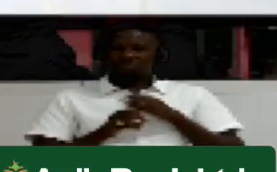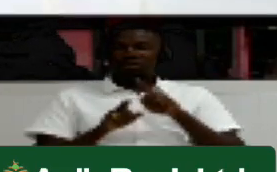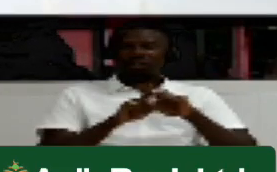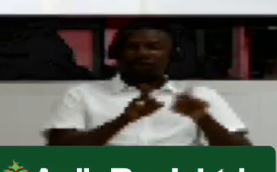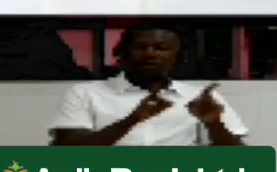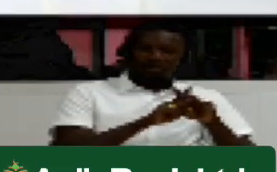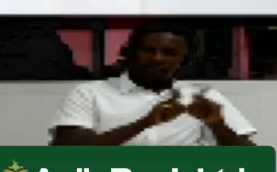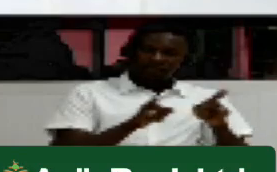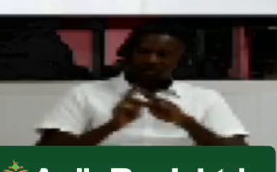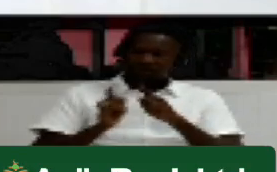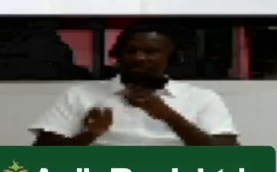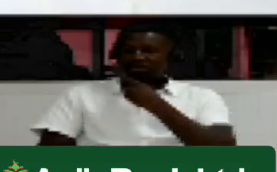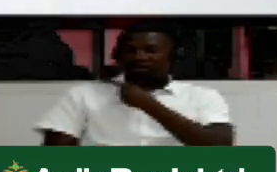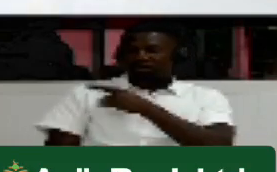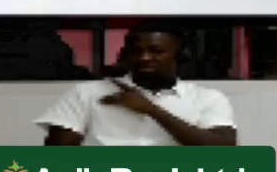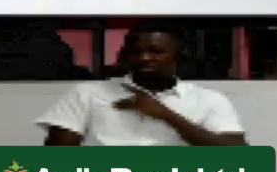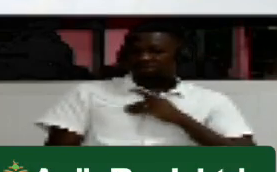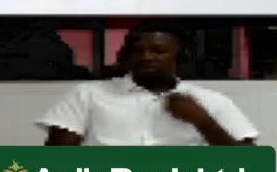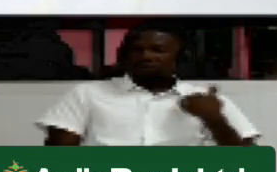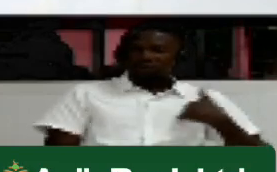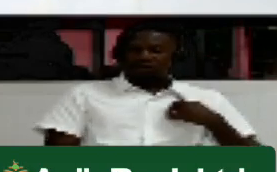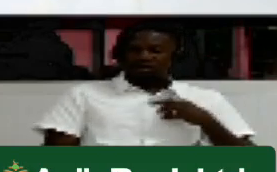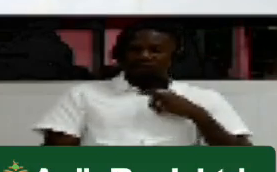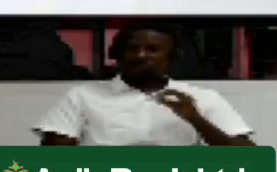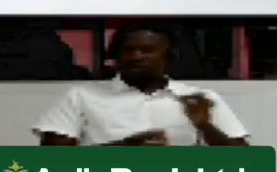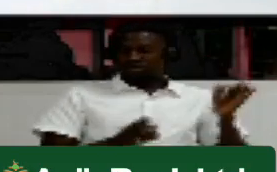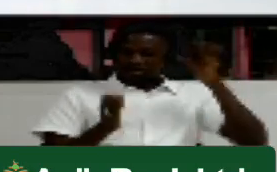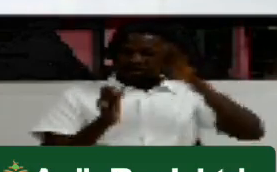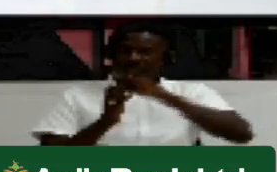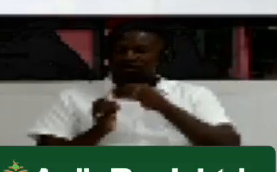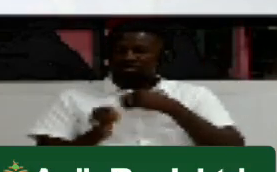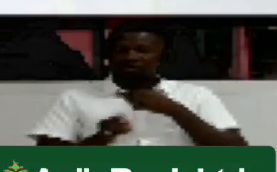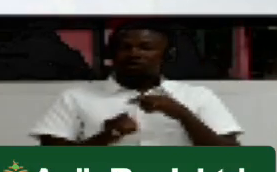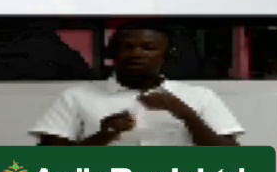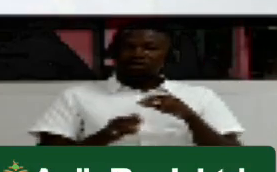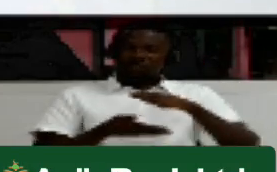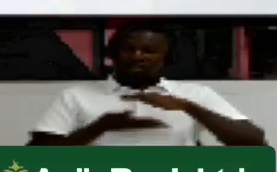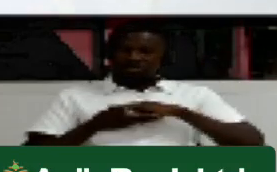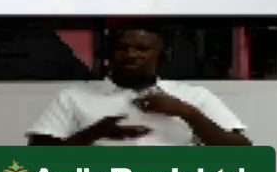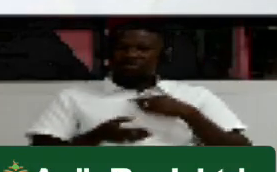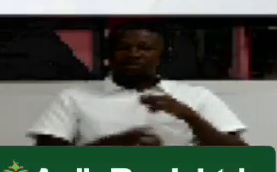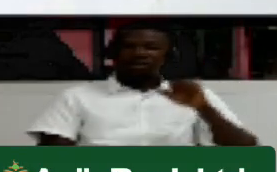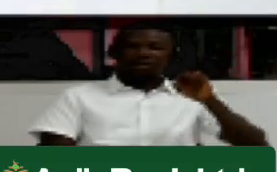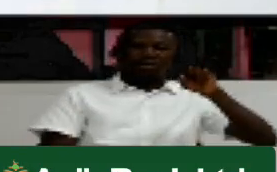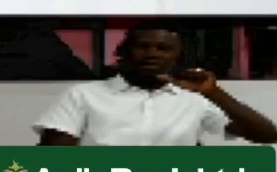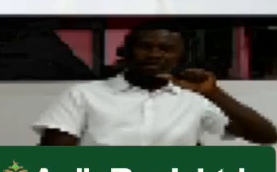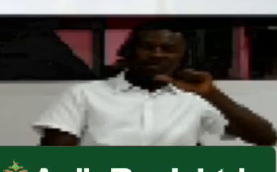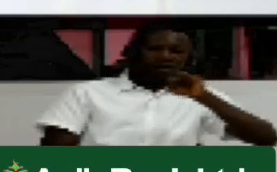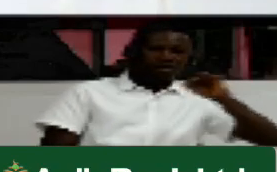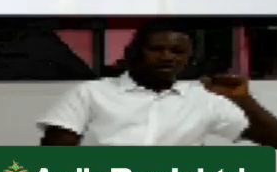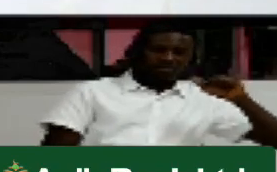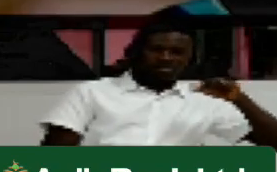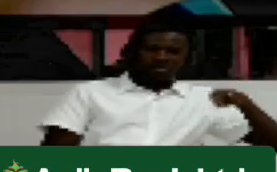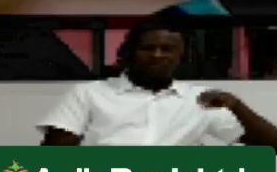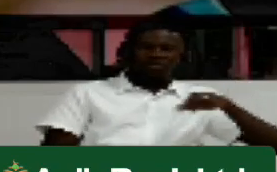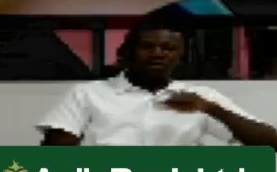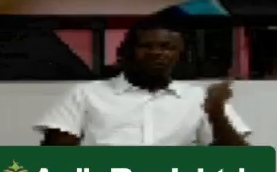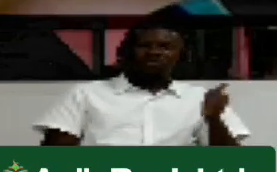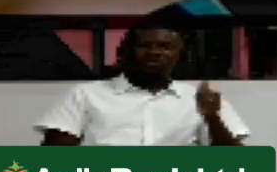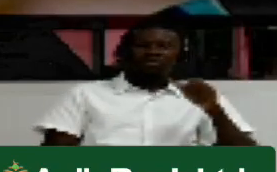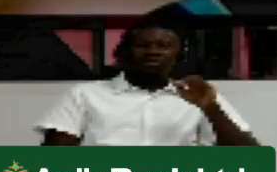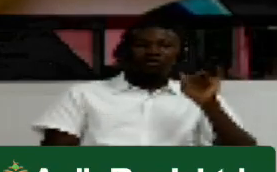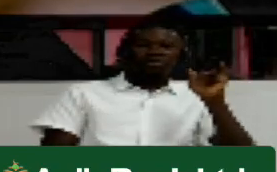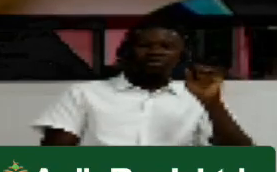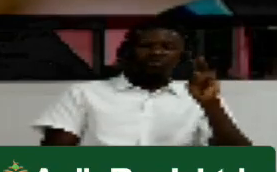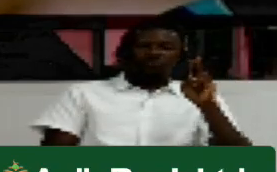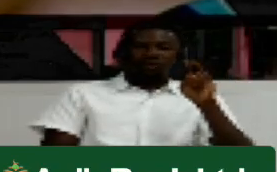that the people that you traveled with received, that is Hassan Sowore as well as Yusuf Ambaye. Can you tell us what happened to